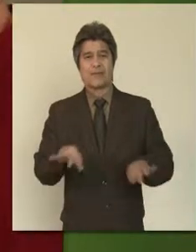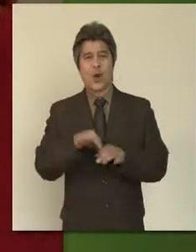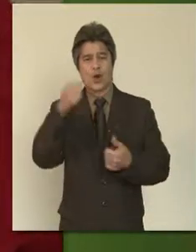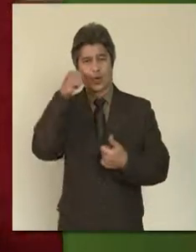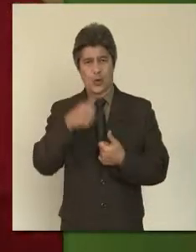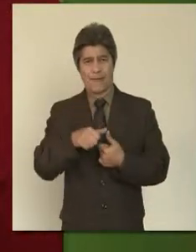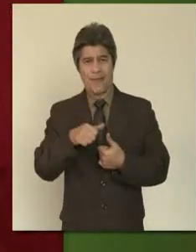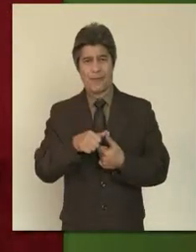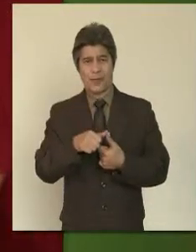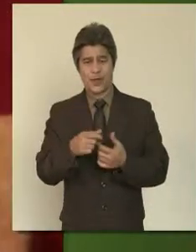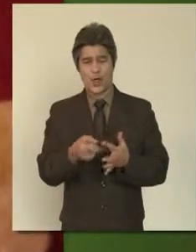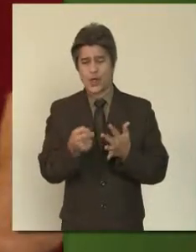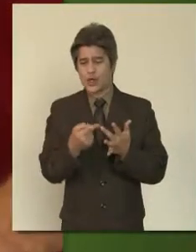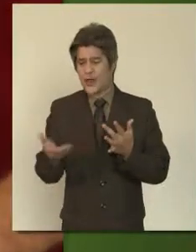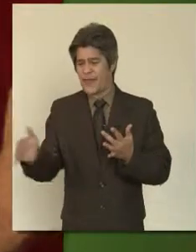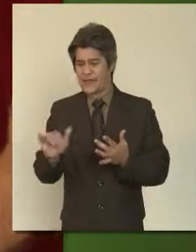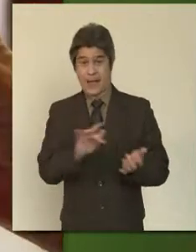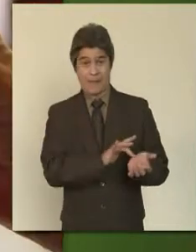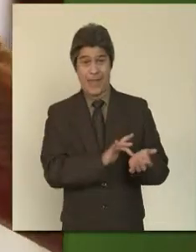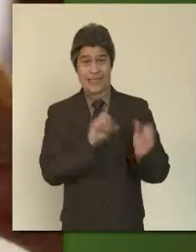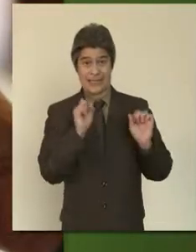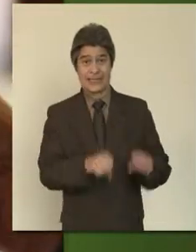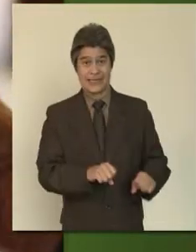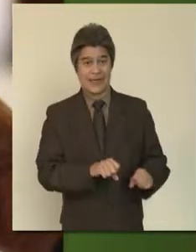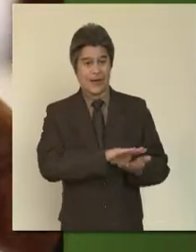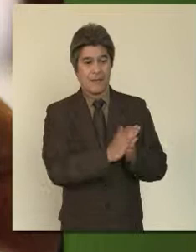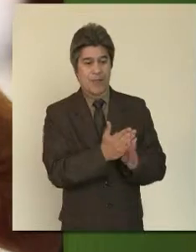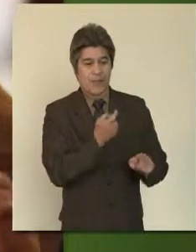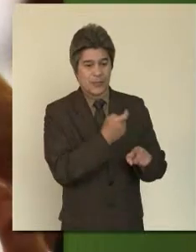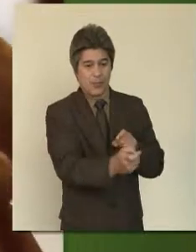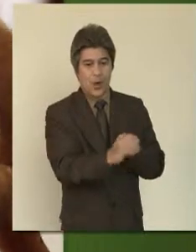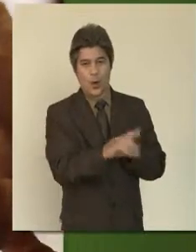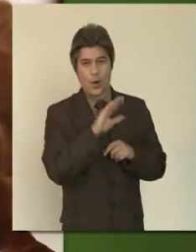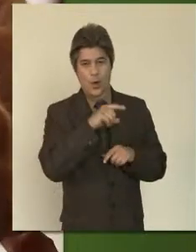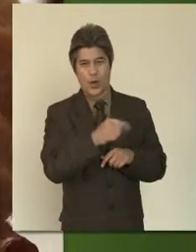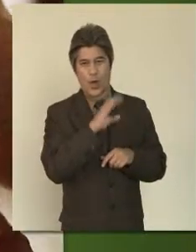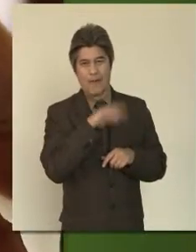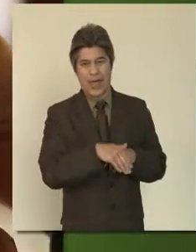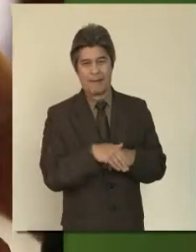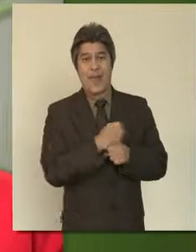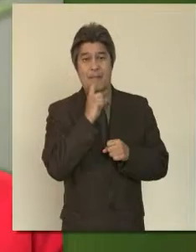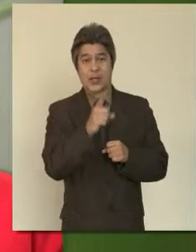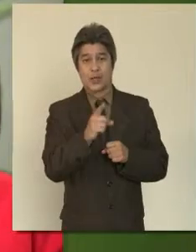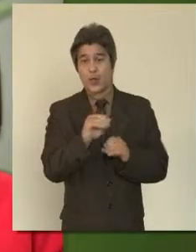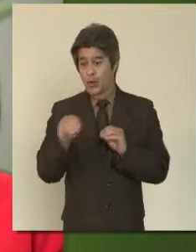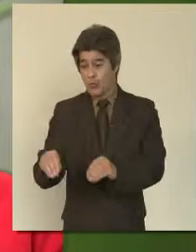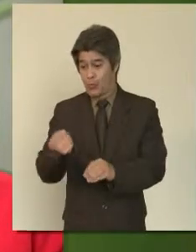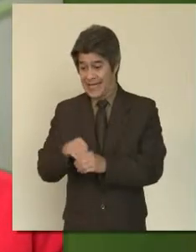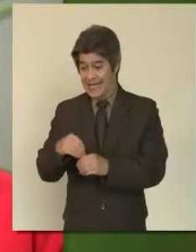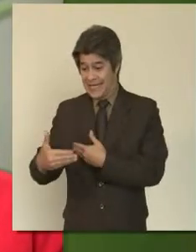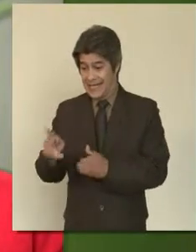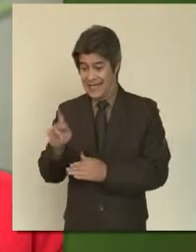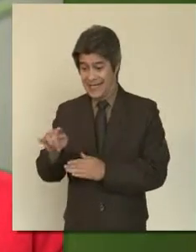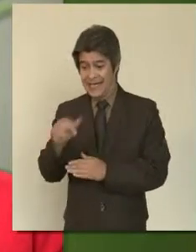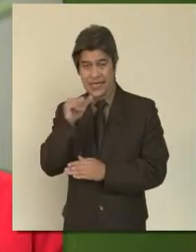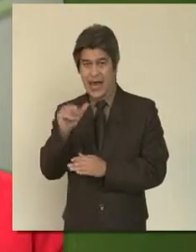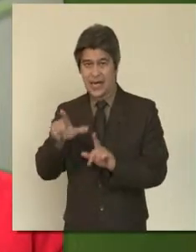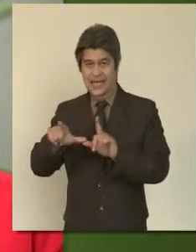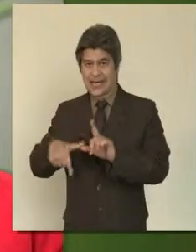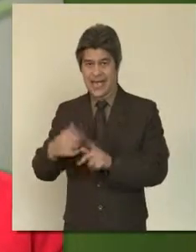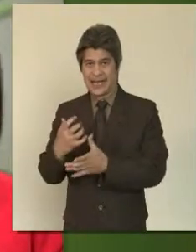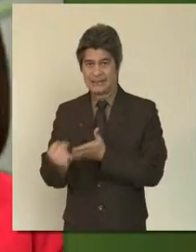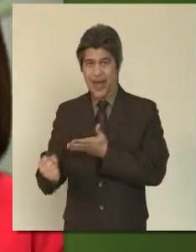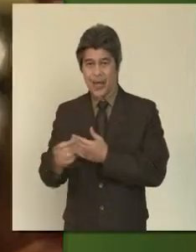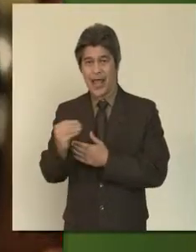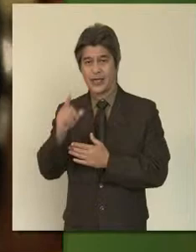It's important to remember that certain things, such as medicines, can go bad and spoil. So just make sure that what you're putting into your kit is not expired,